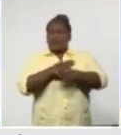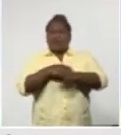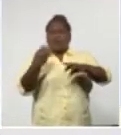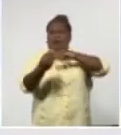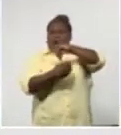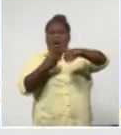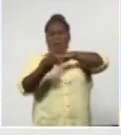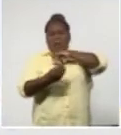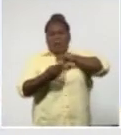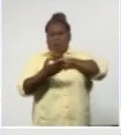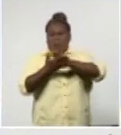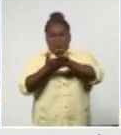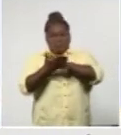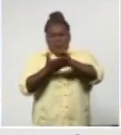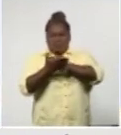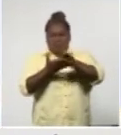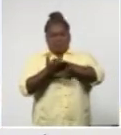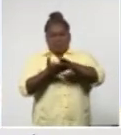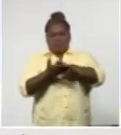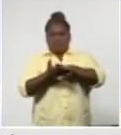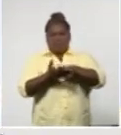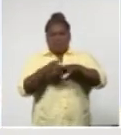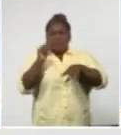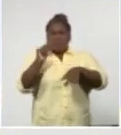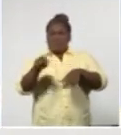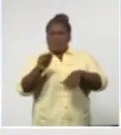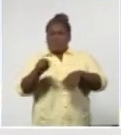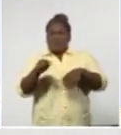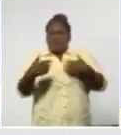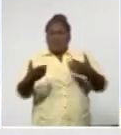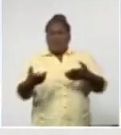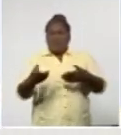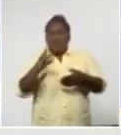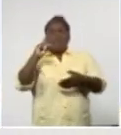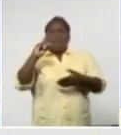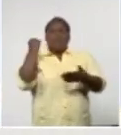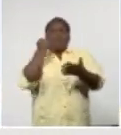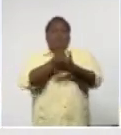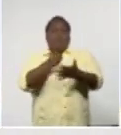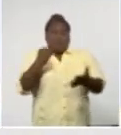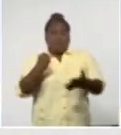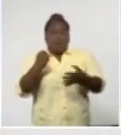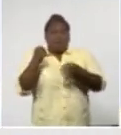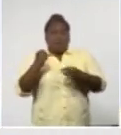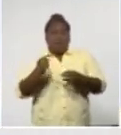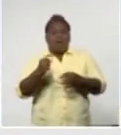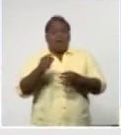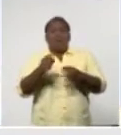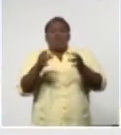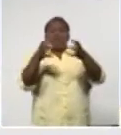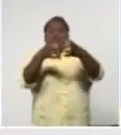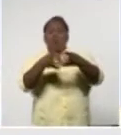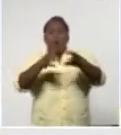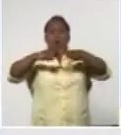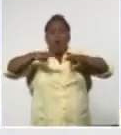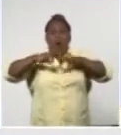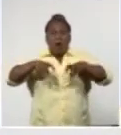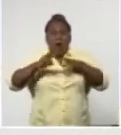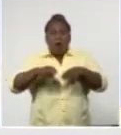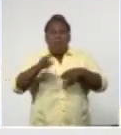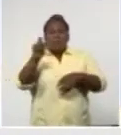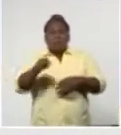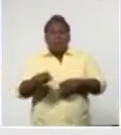84.1%. This is logical. This is a result of the